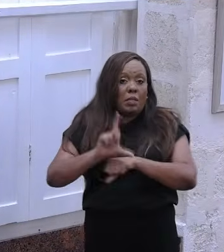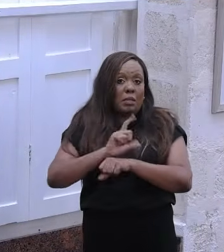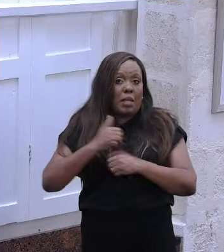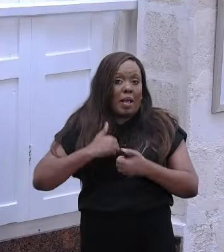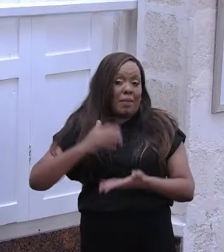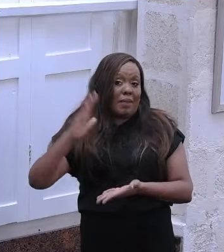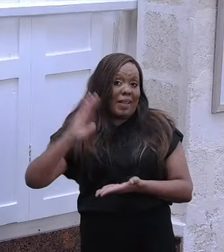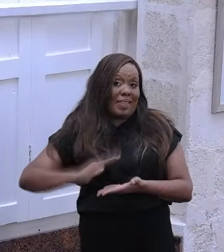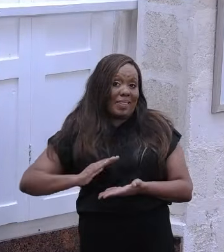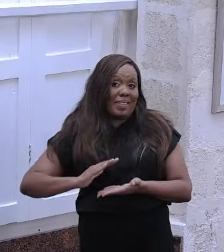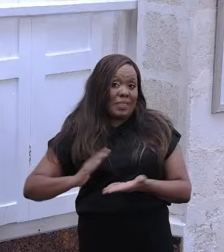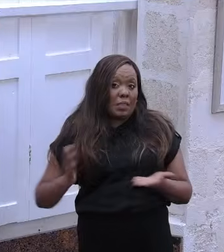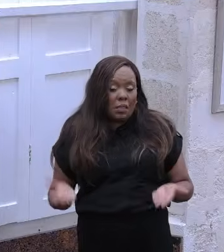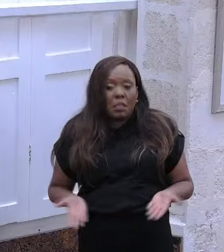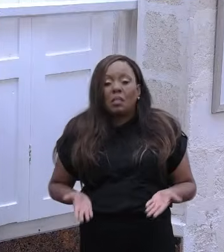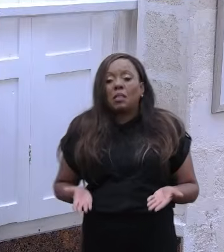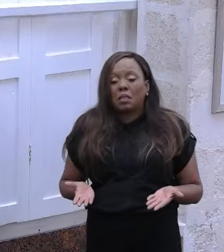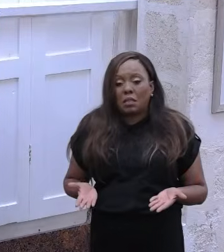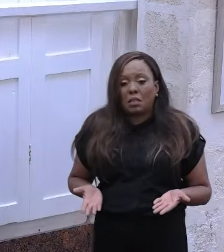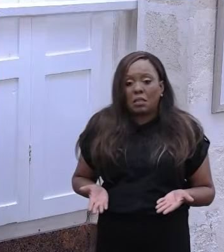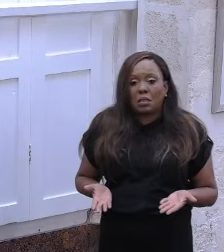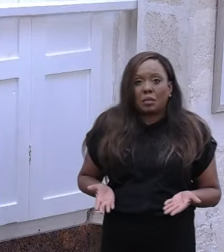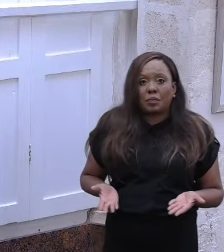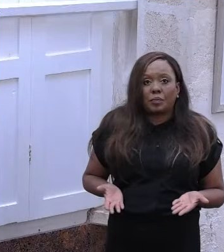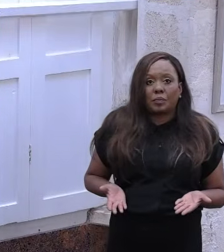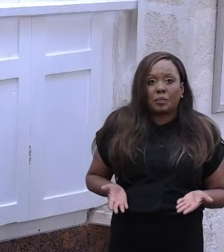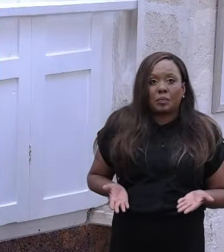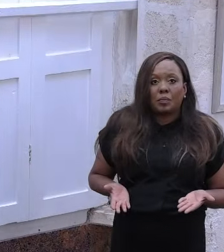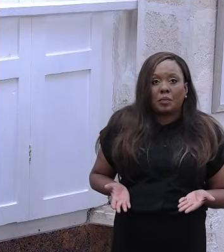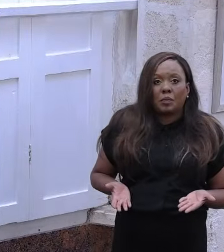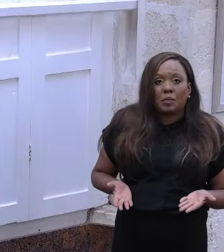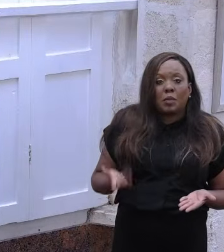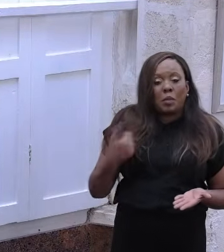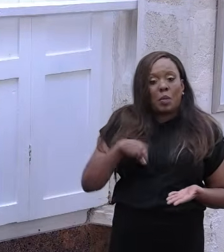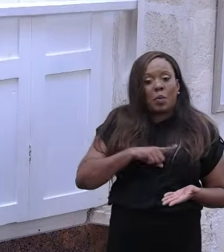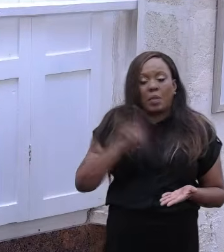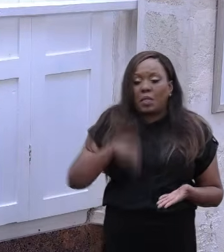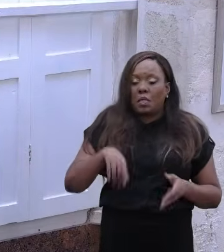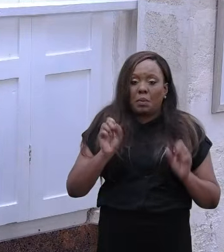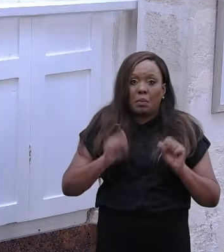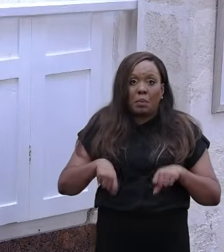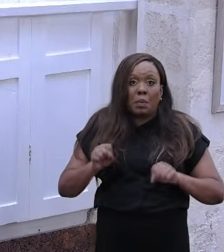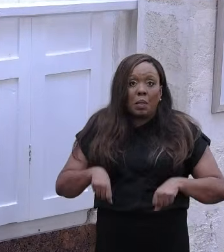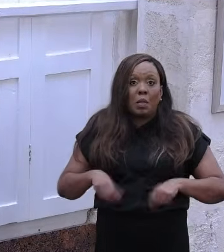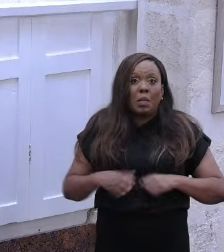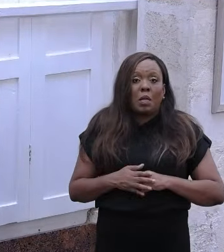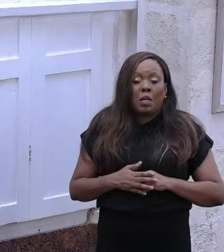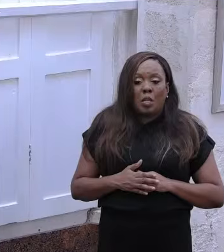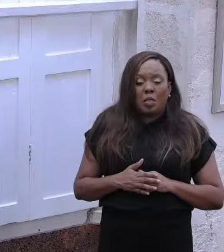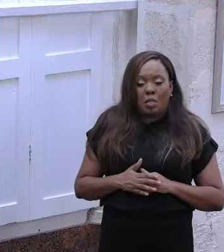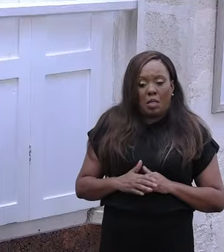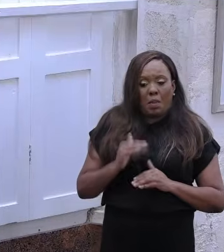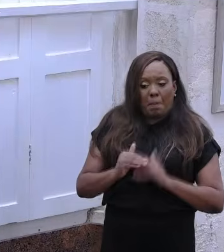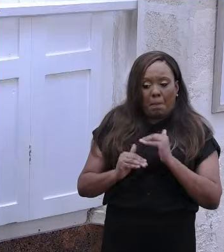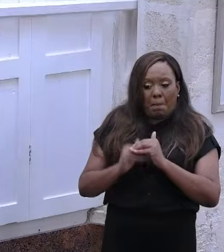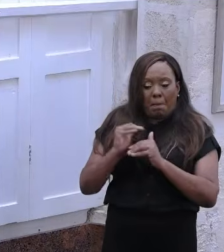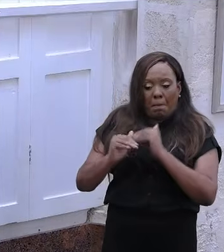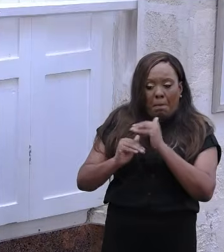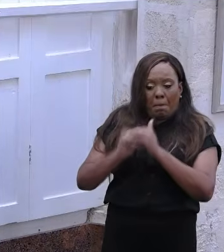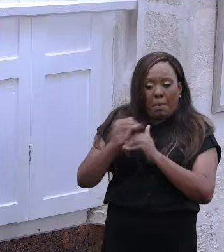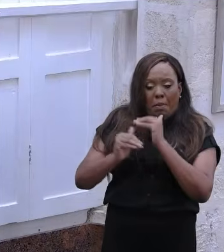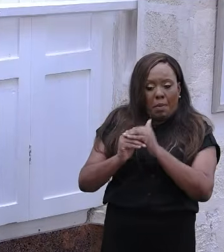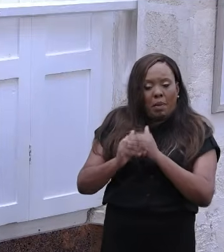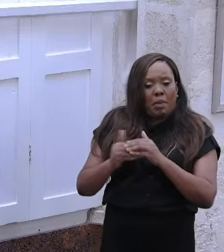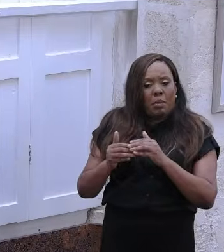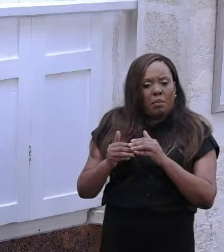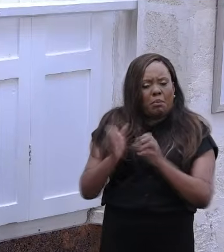revenues needed to be able to build an airport. So being able to build out your population size quickly is